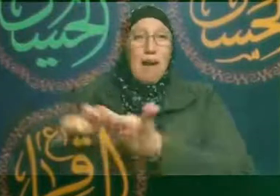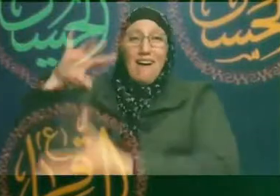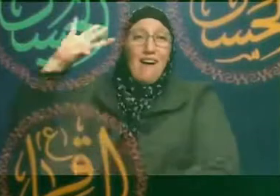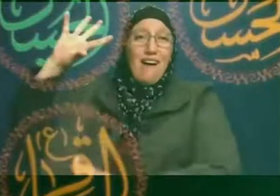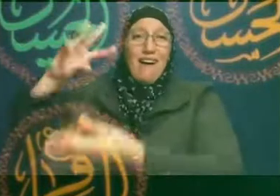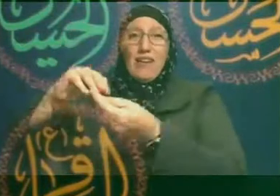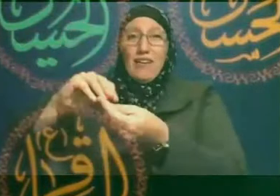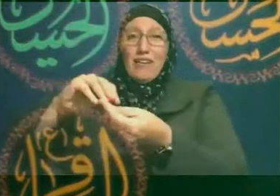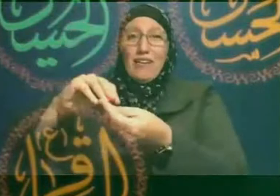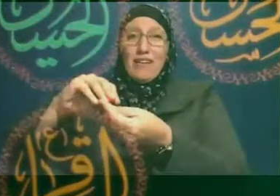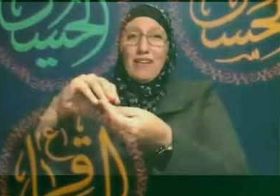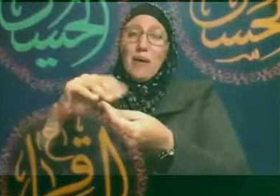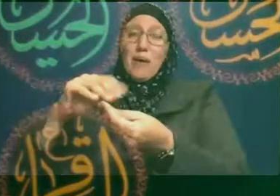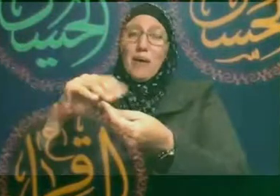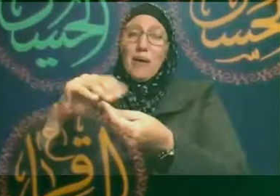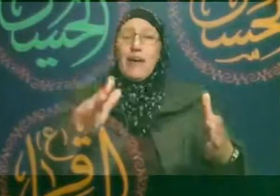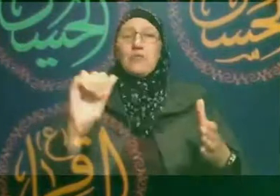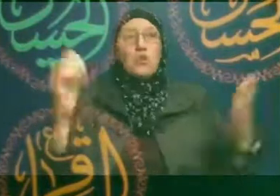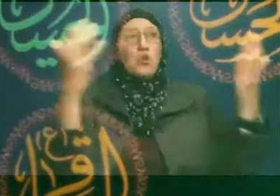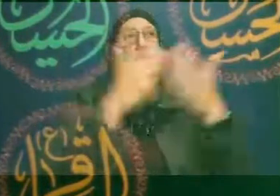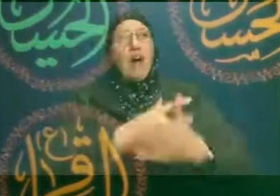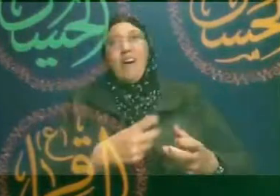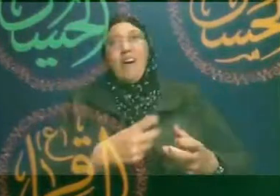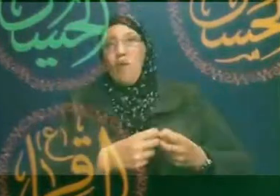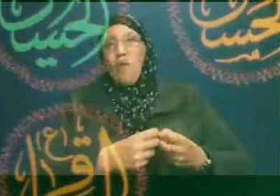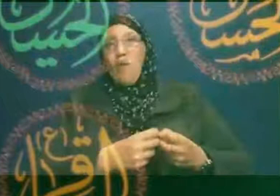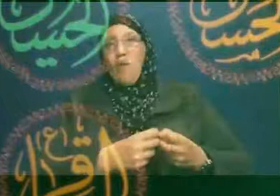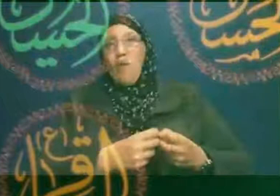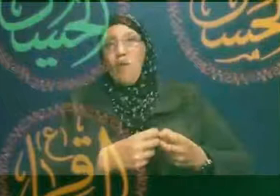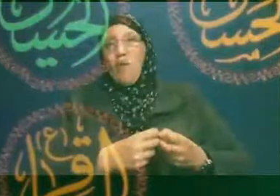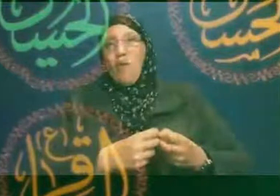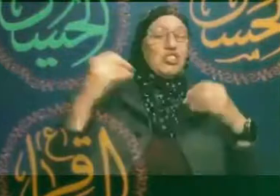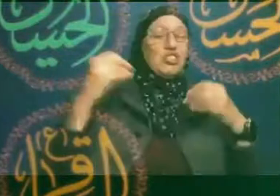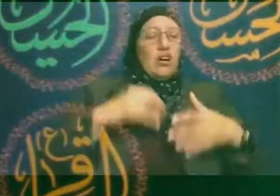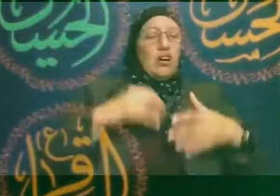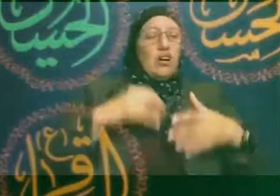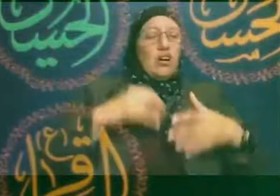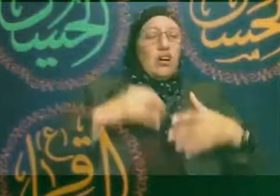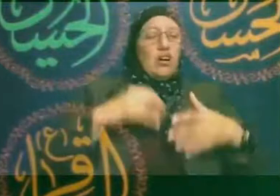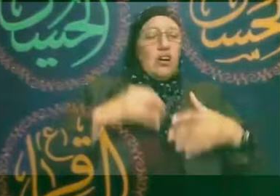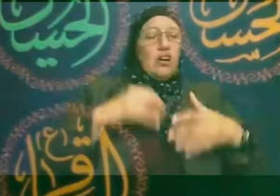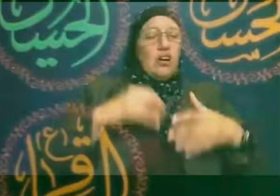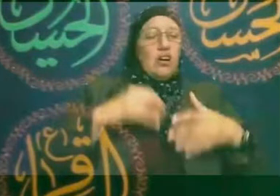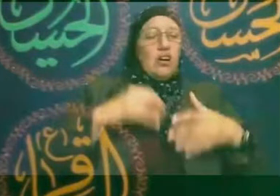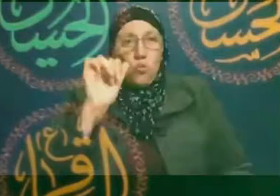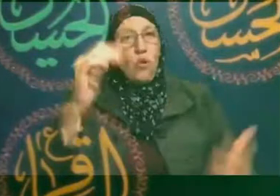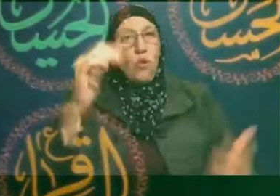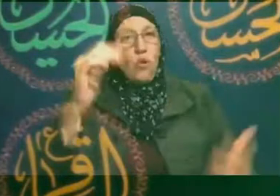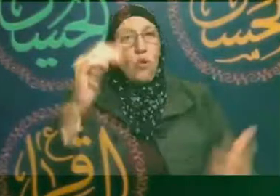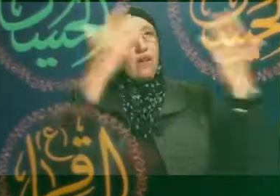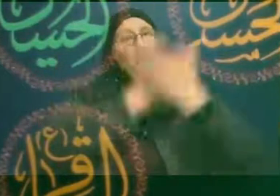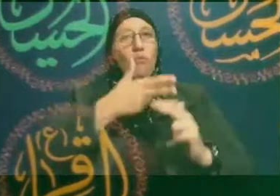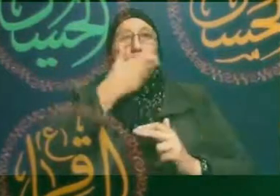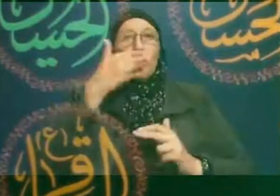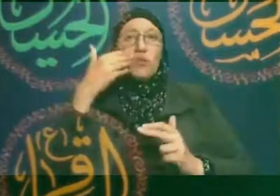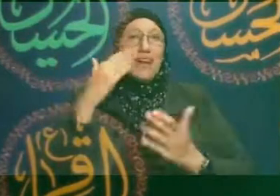Ramadan are not for feasting. The nights of Ramadan, in fact, are golden opportunity for supplication. Right